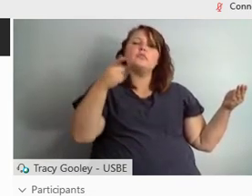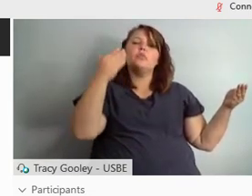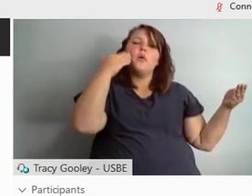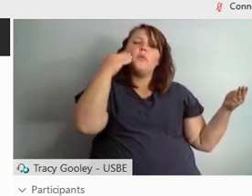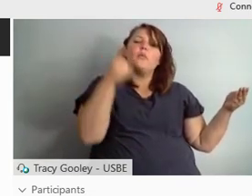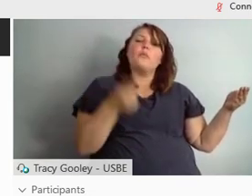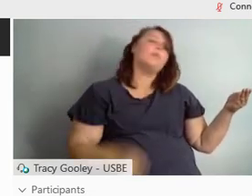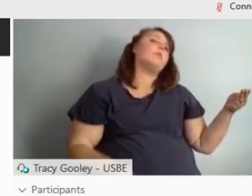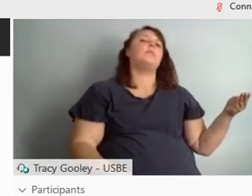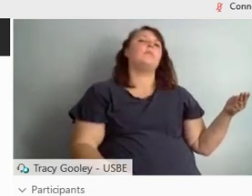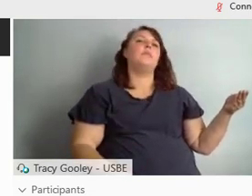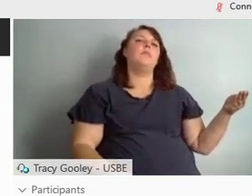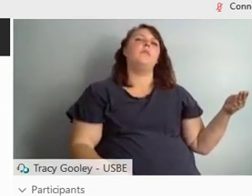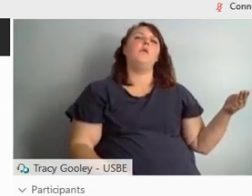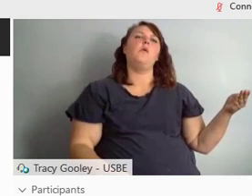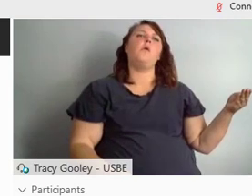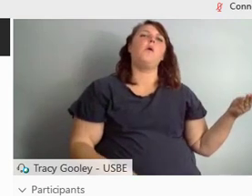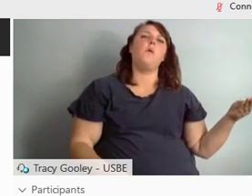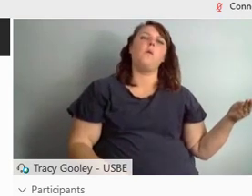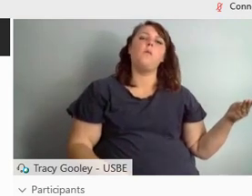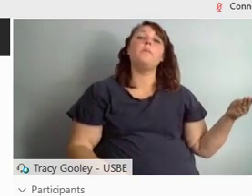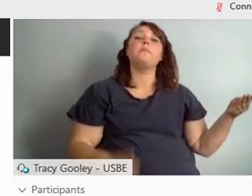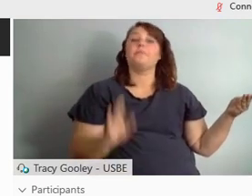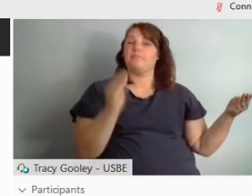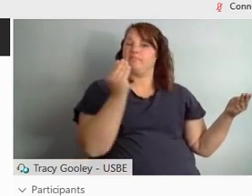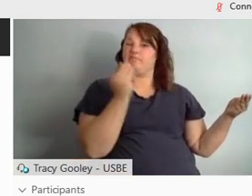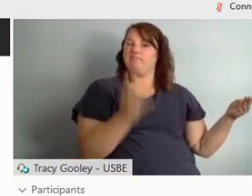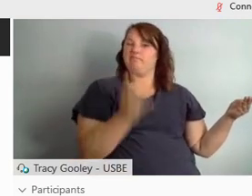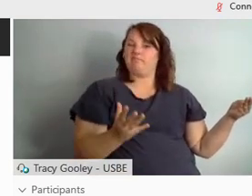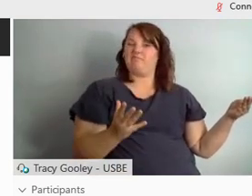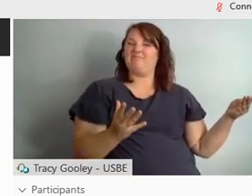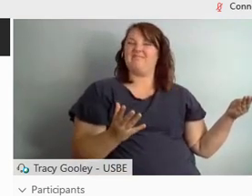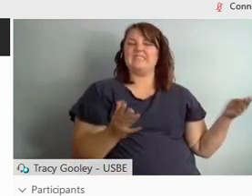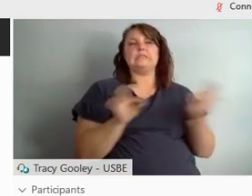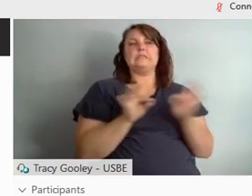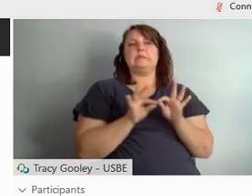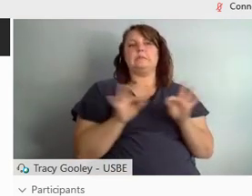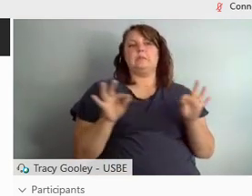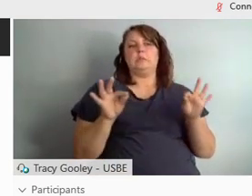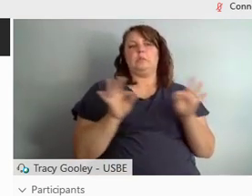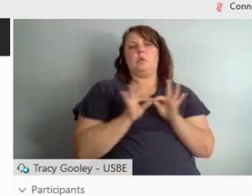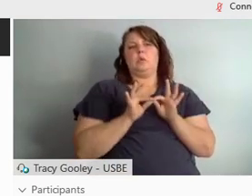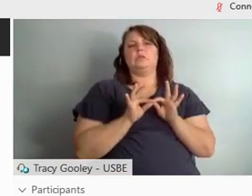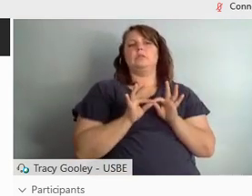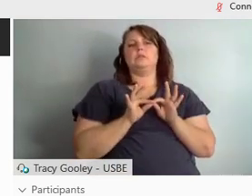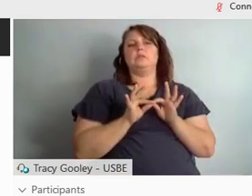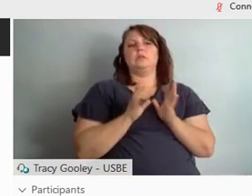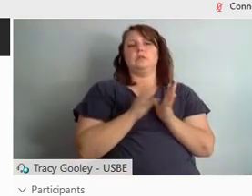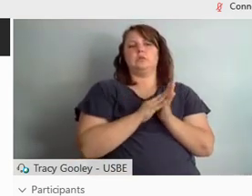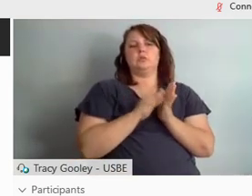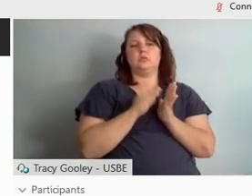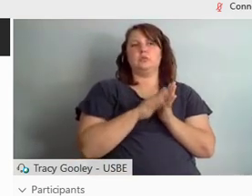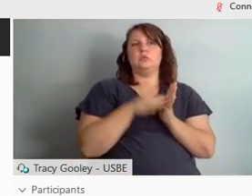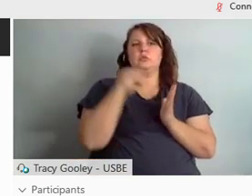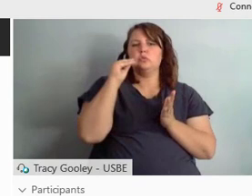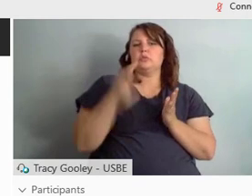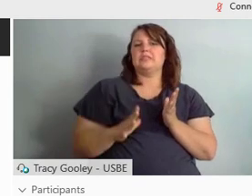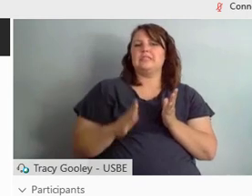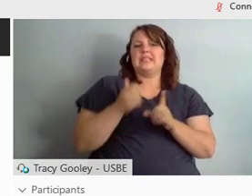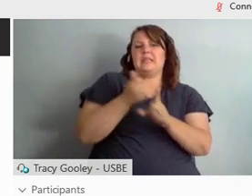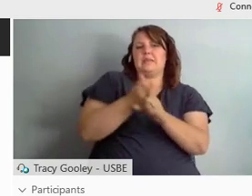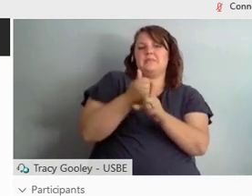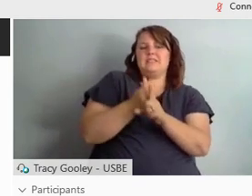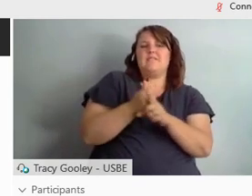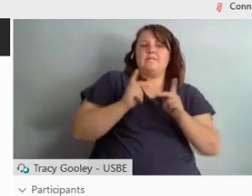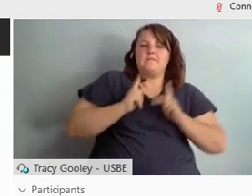sounds you know. Of note, it is important that the student is